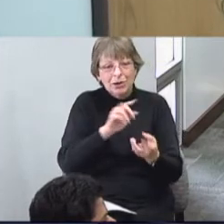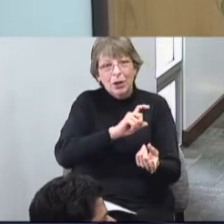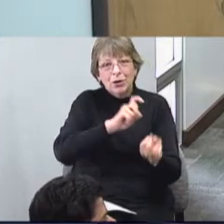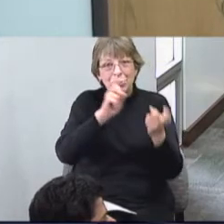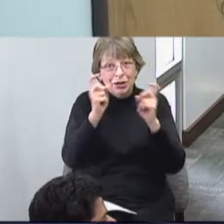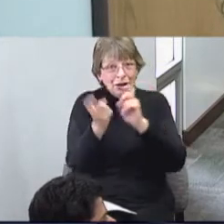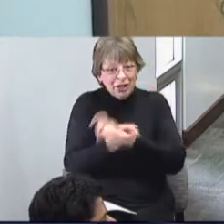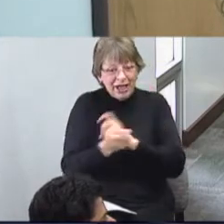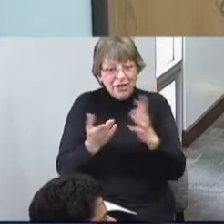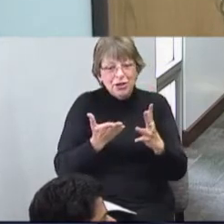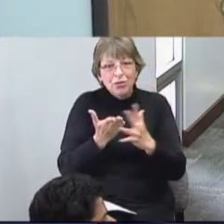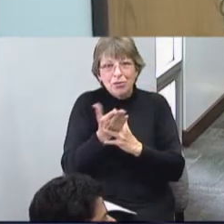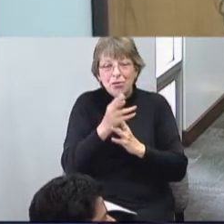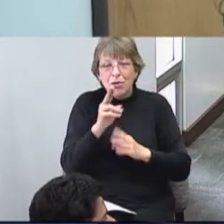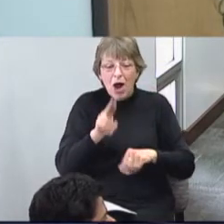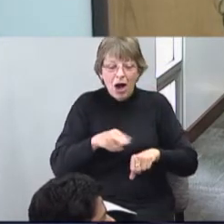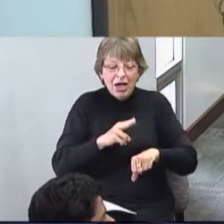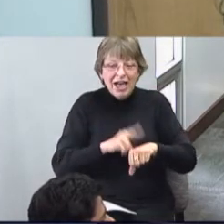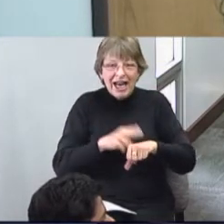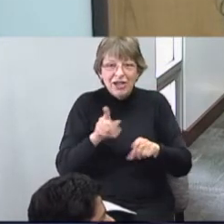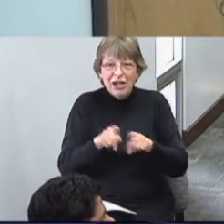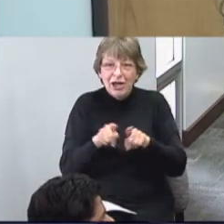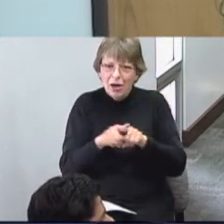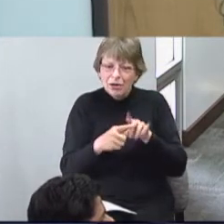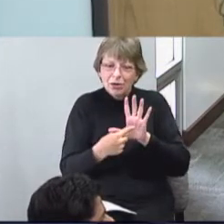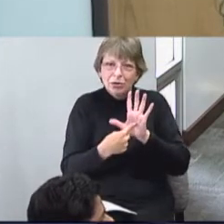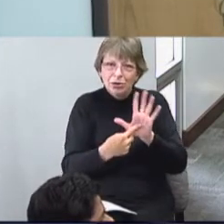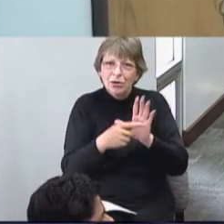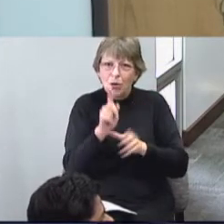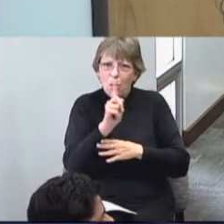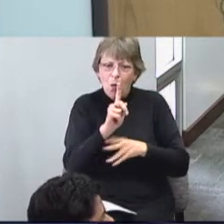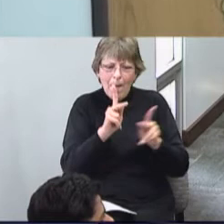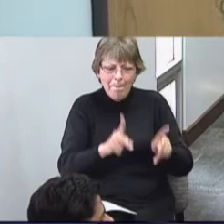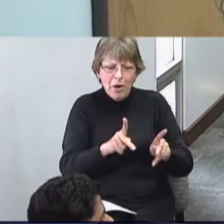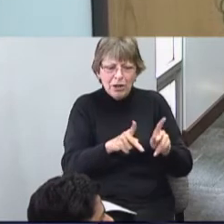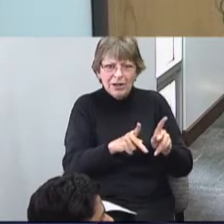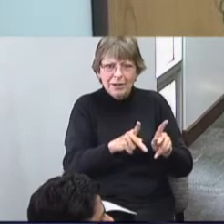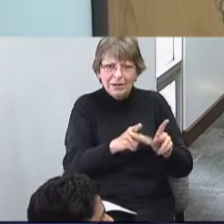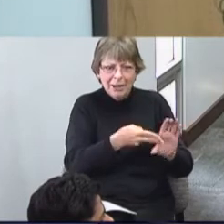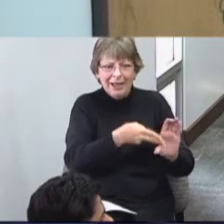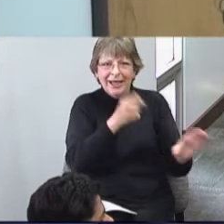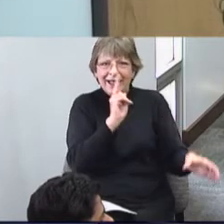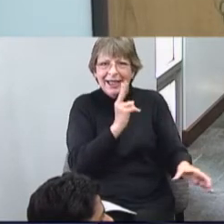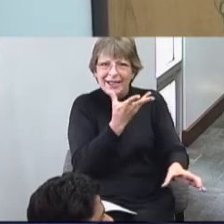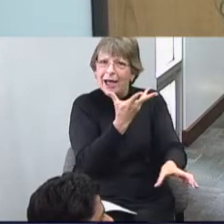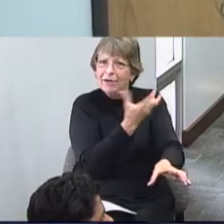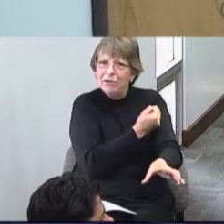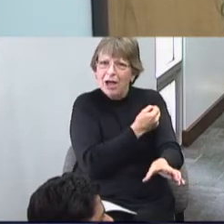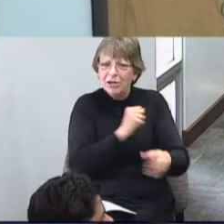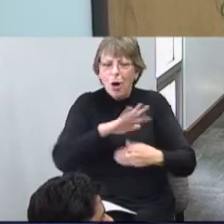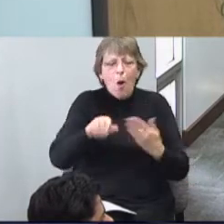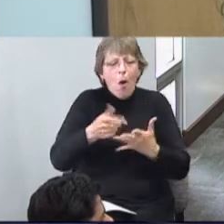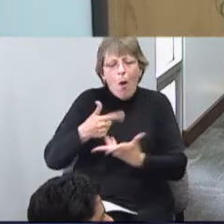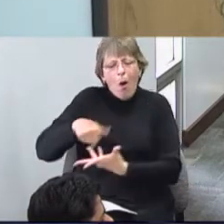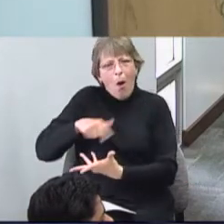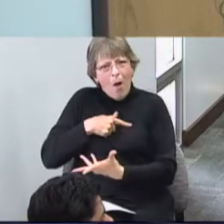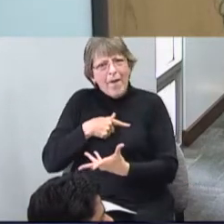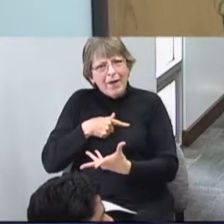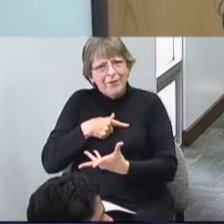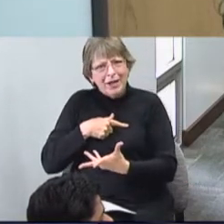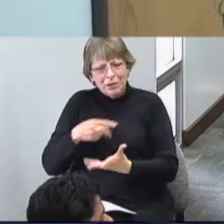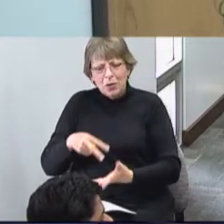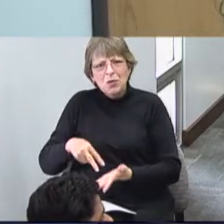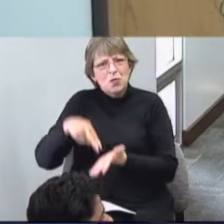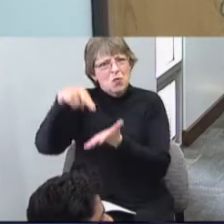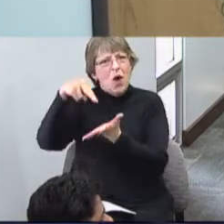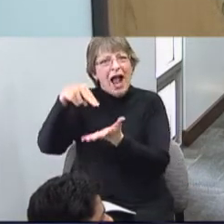nation, and whereas drug courts demonstrate that when one person rises out of drugs and crime, we all rise, and the time has come to put a drug court within